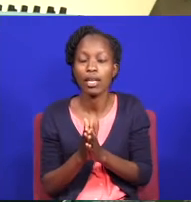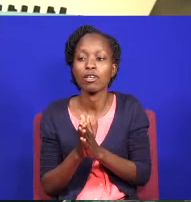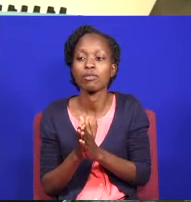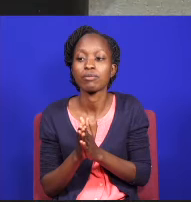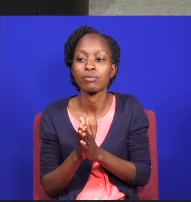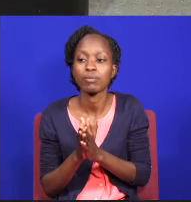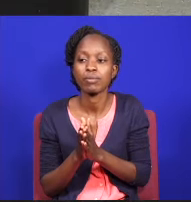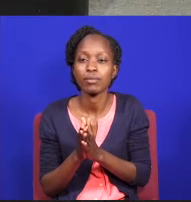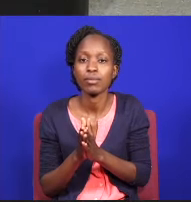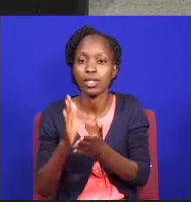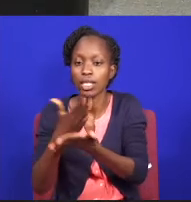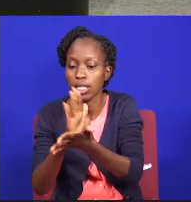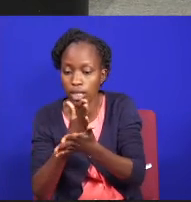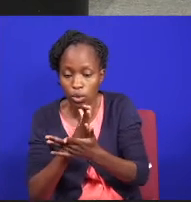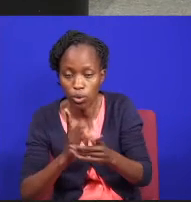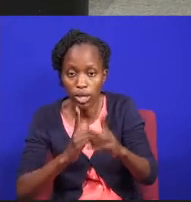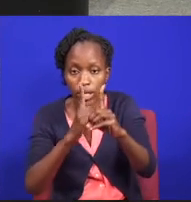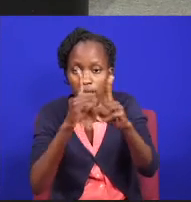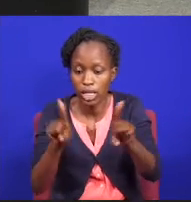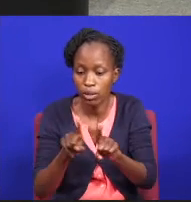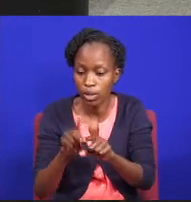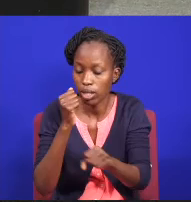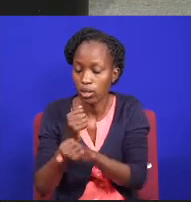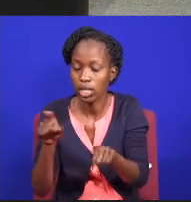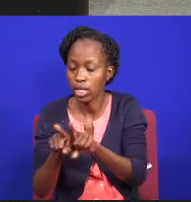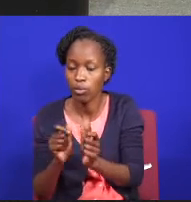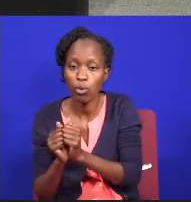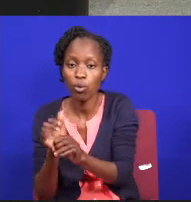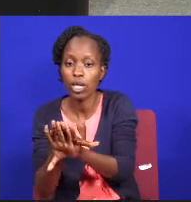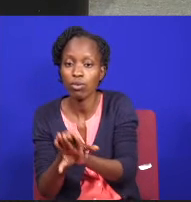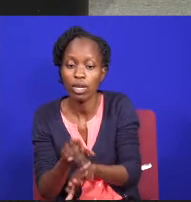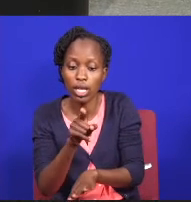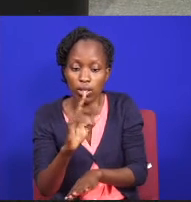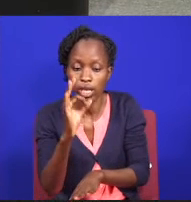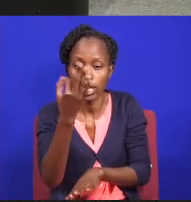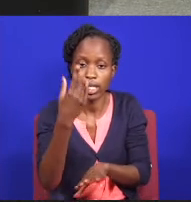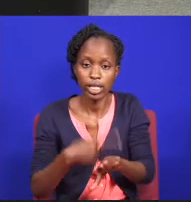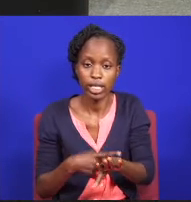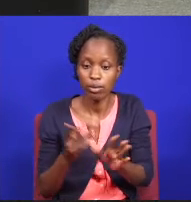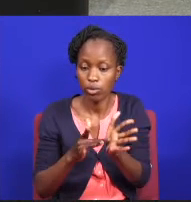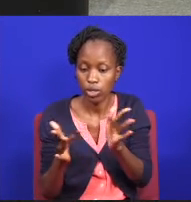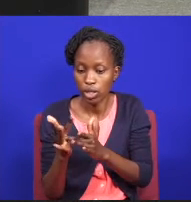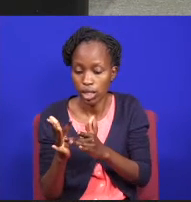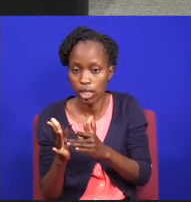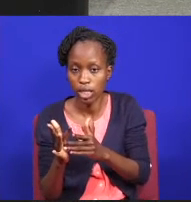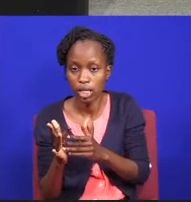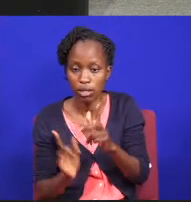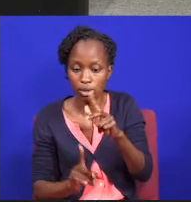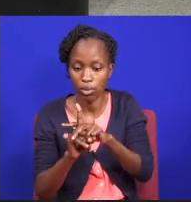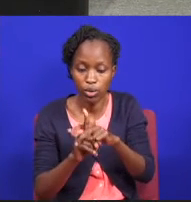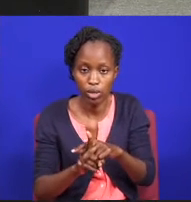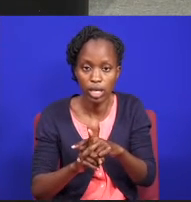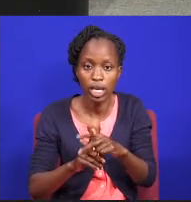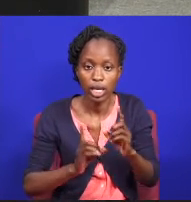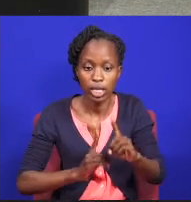to them, and did the same with the fish. This was now the third time Jesus appeared to the disciples after he